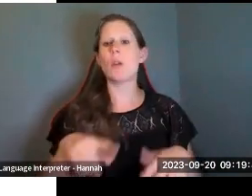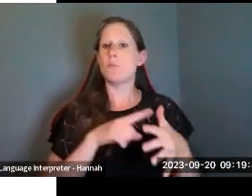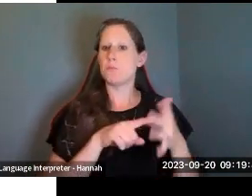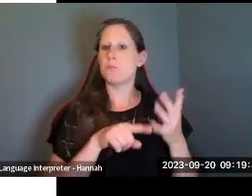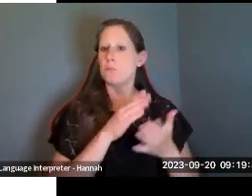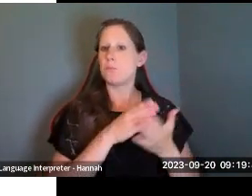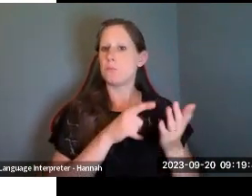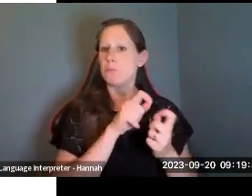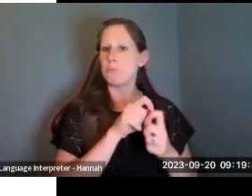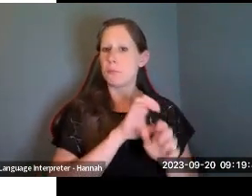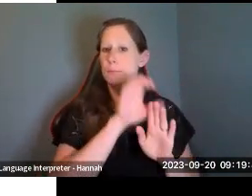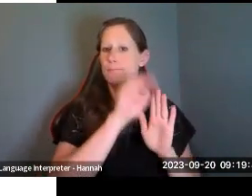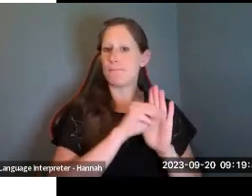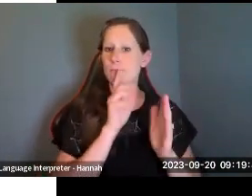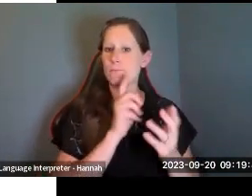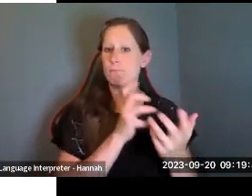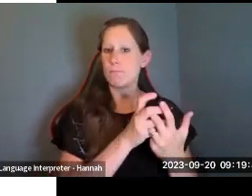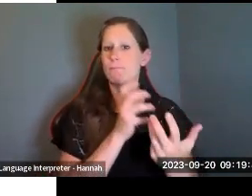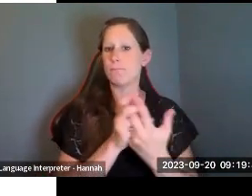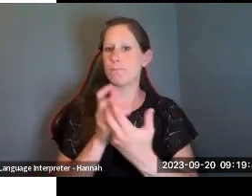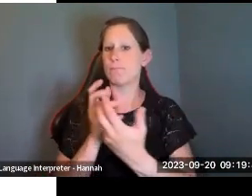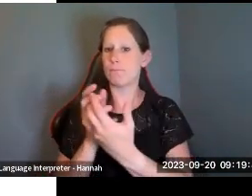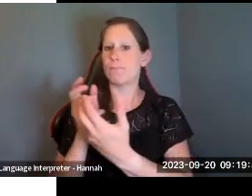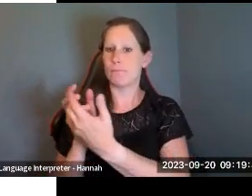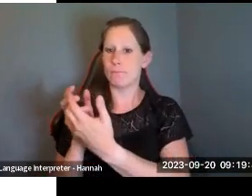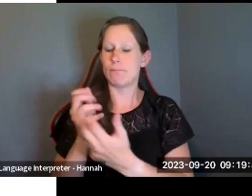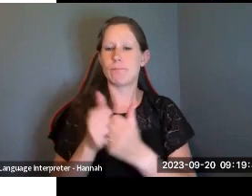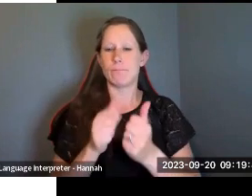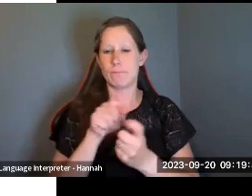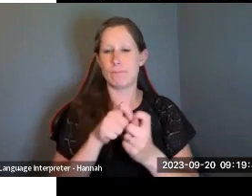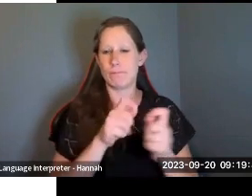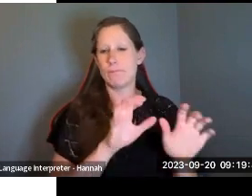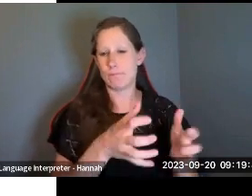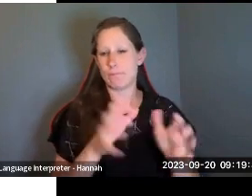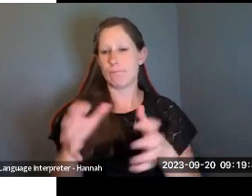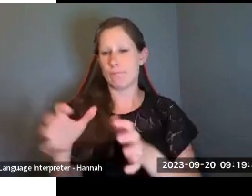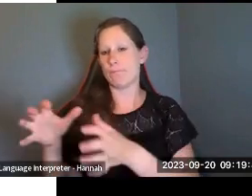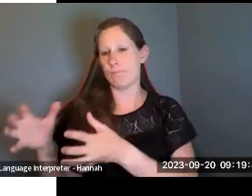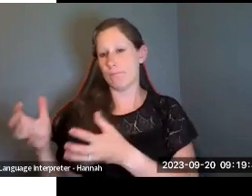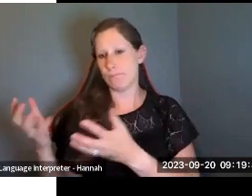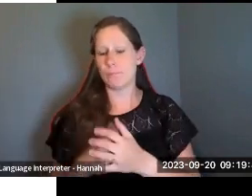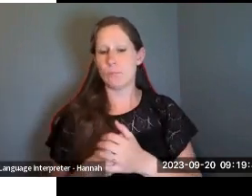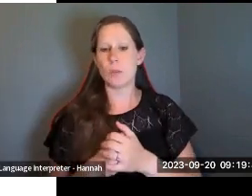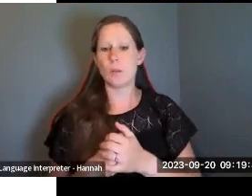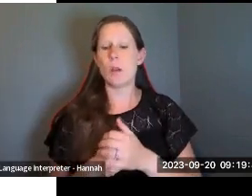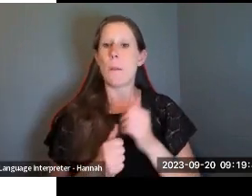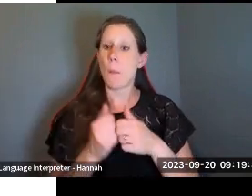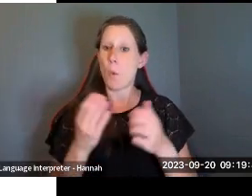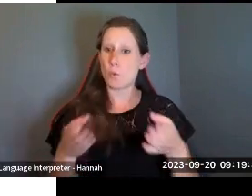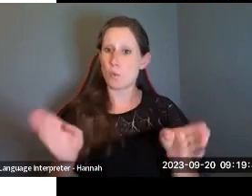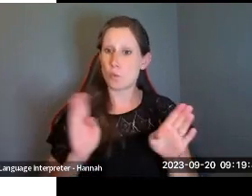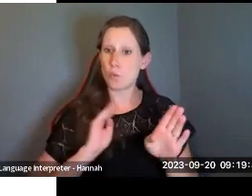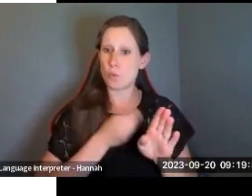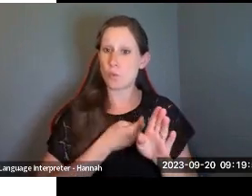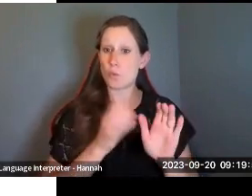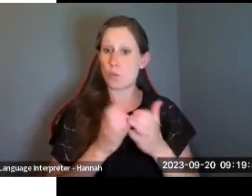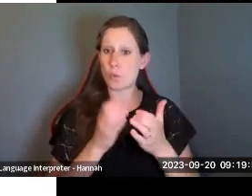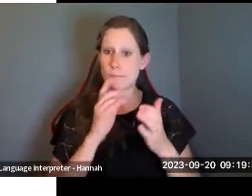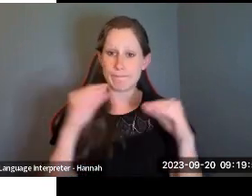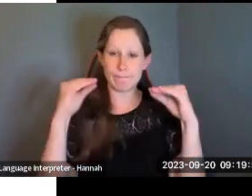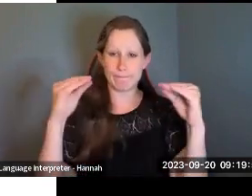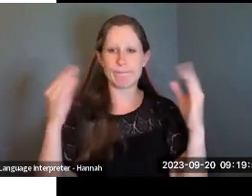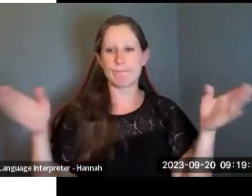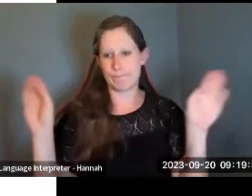might speak to a particular audience, but by and large, most of our courses are taught just